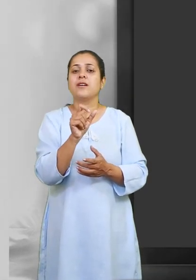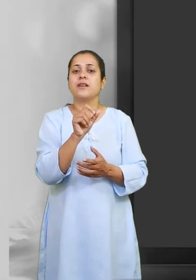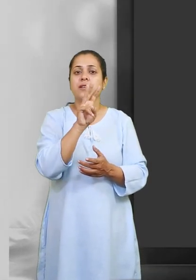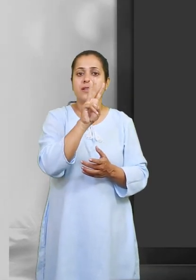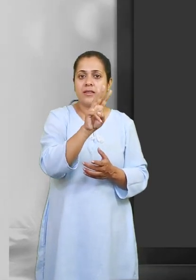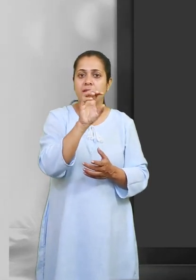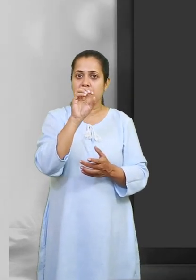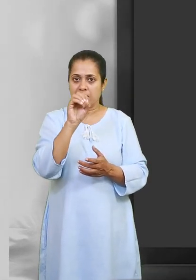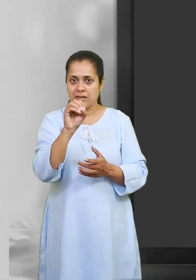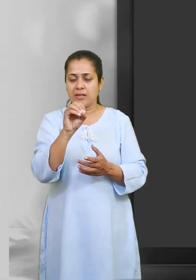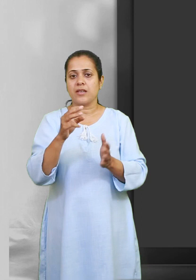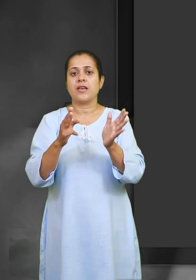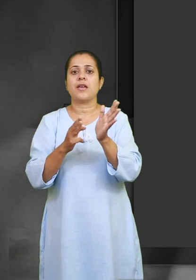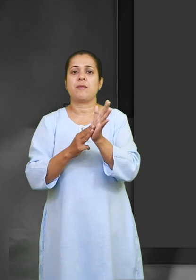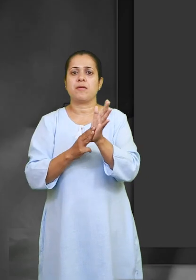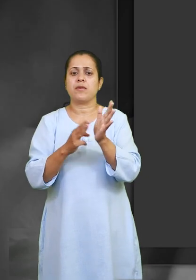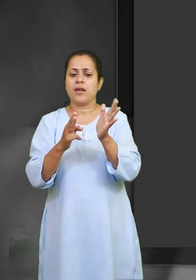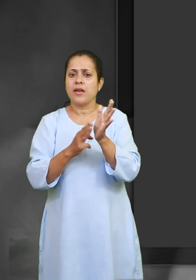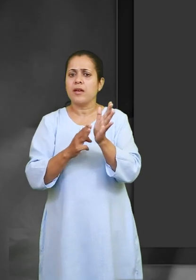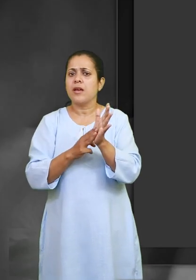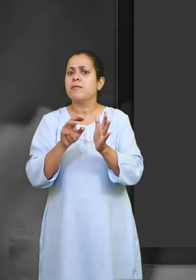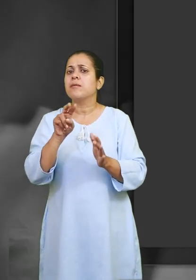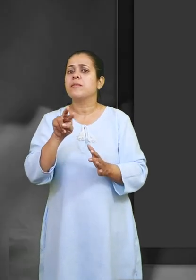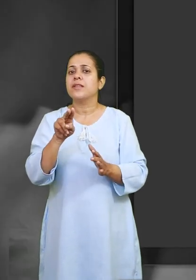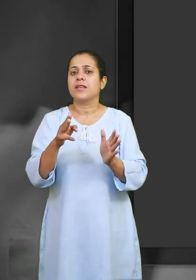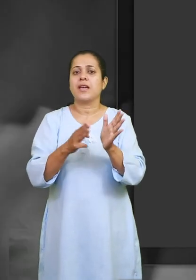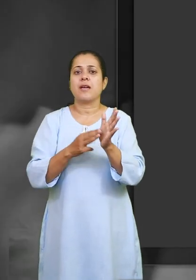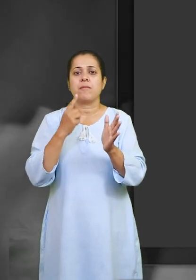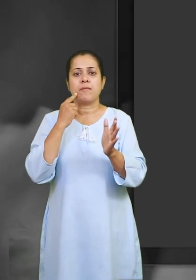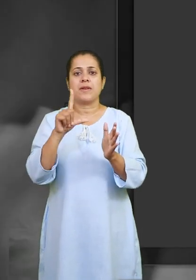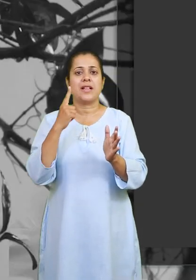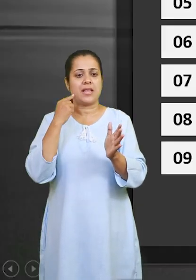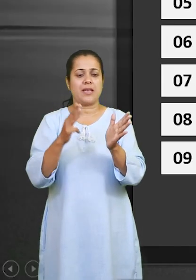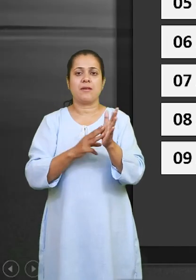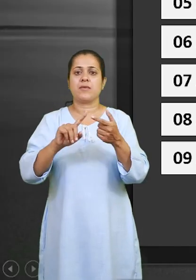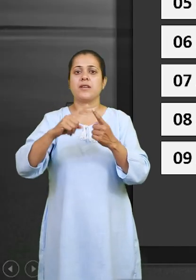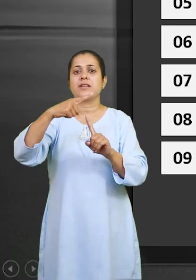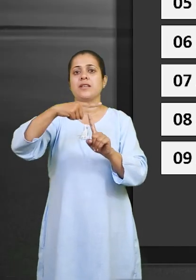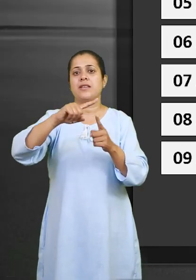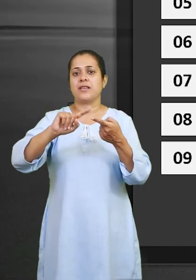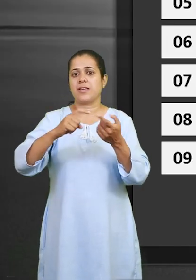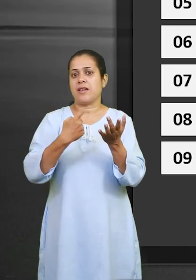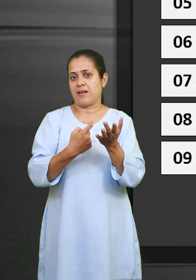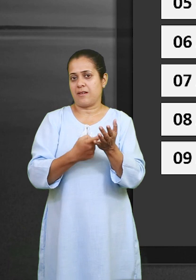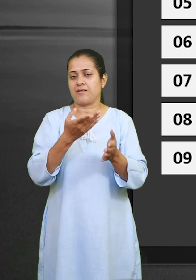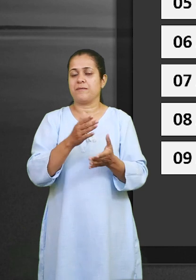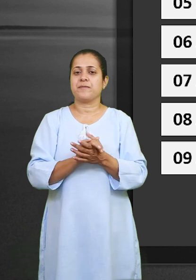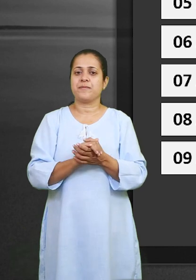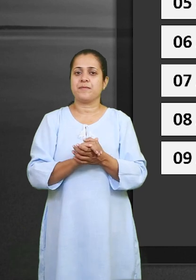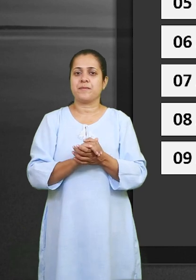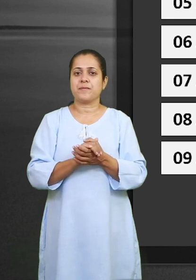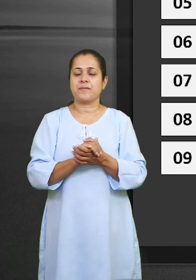day will be said as 30 mm. That mm means millimeter. Now what we are going to do is we